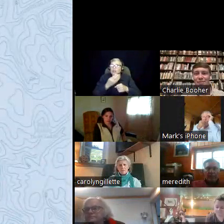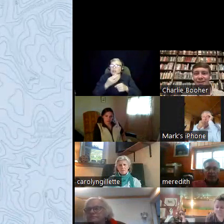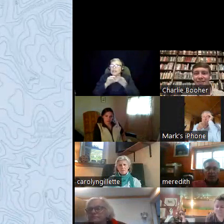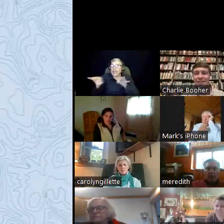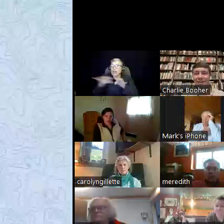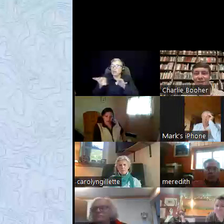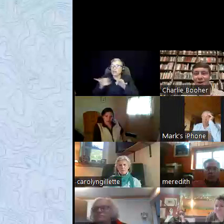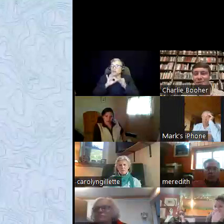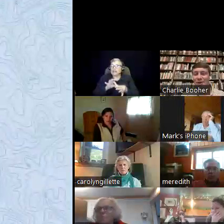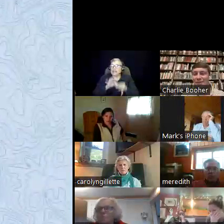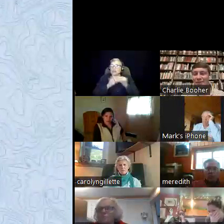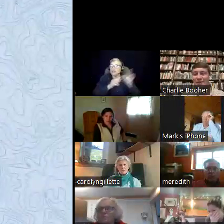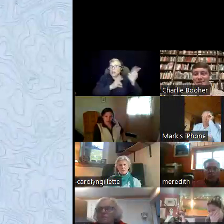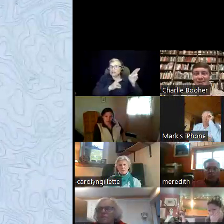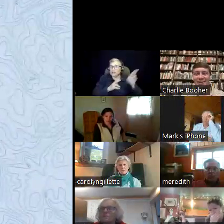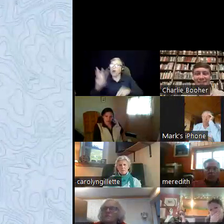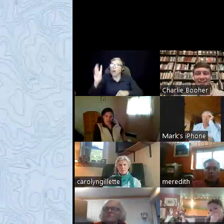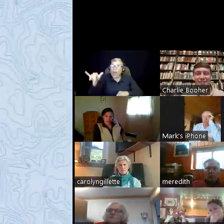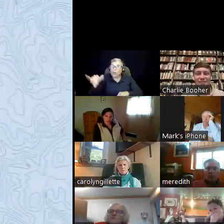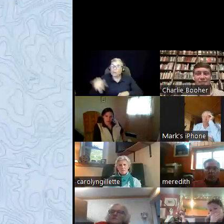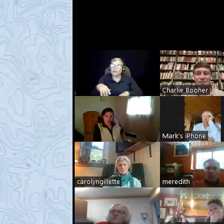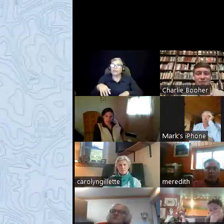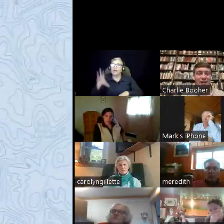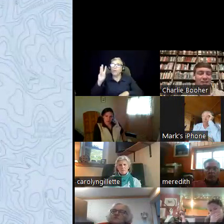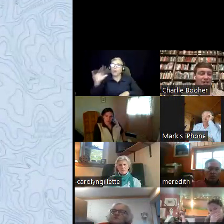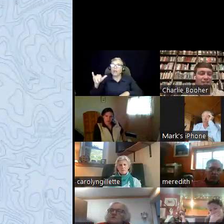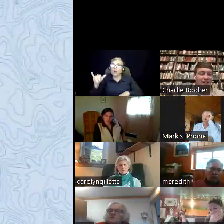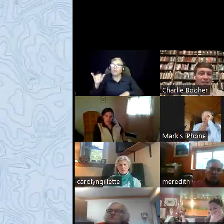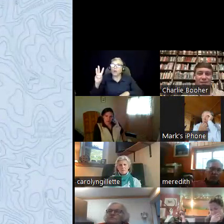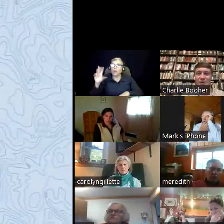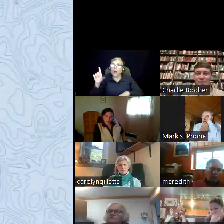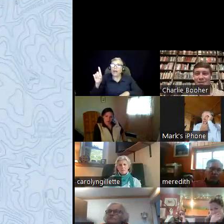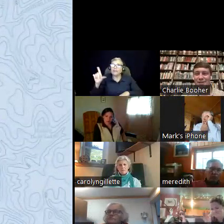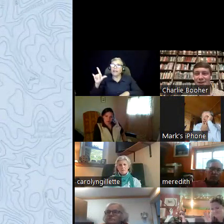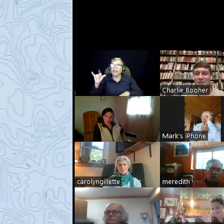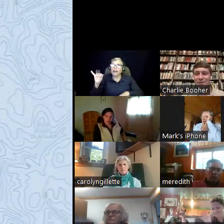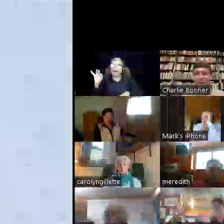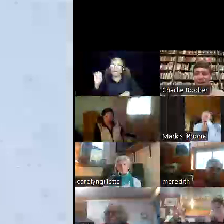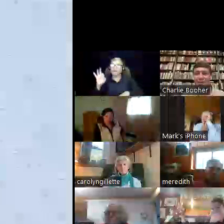of Wyoming and the Wyoming Wildlife Federation, the folks who are on the